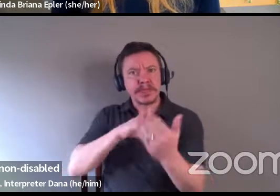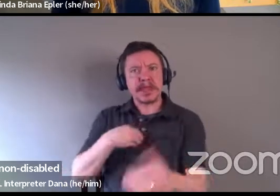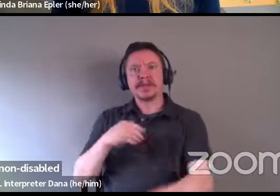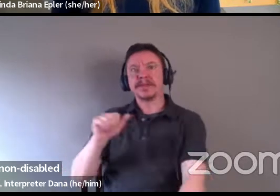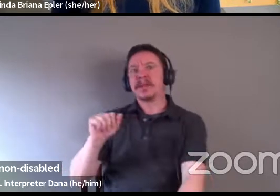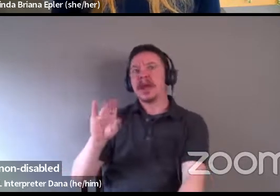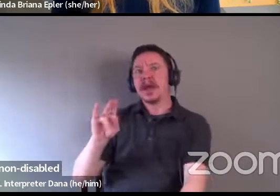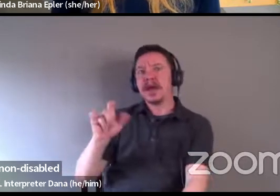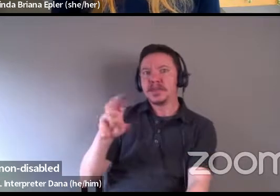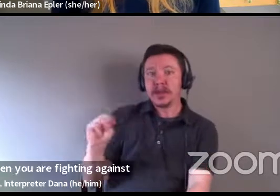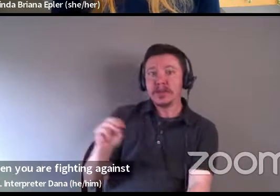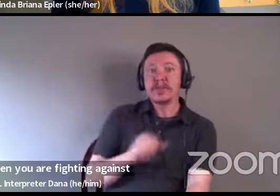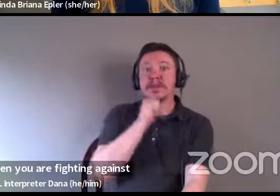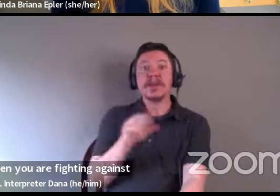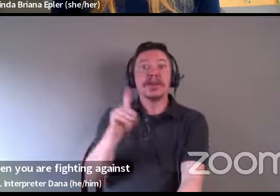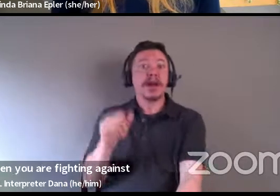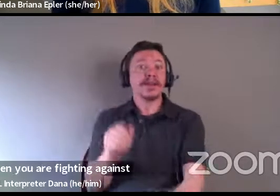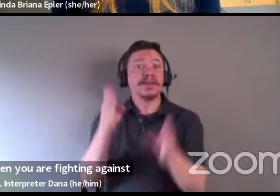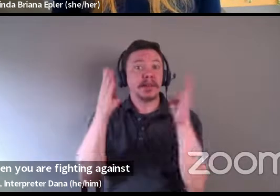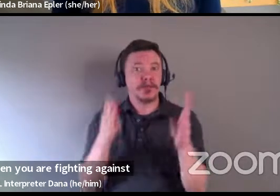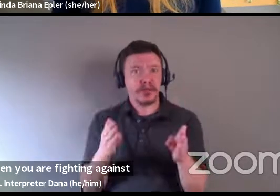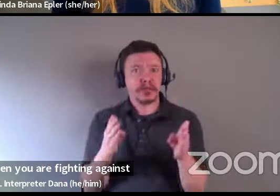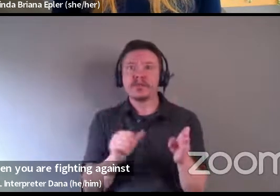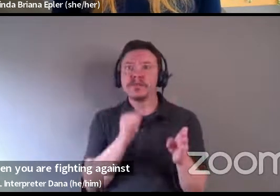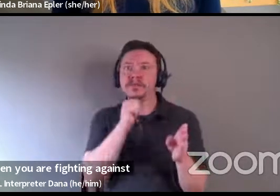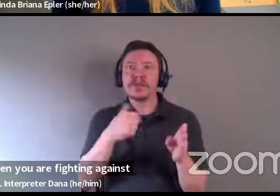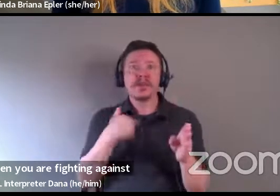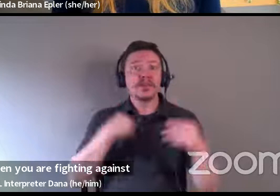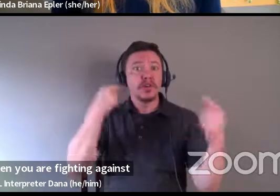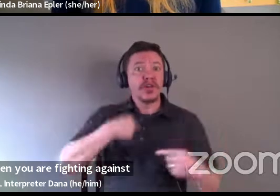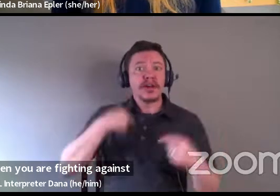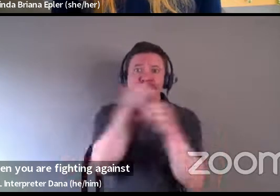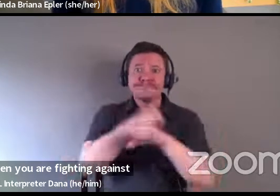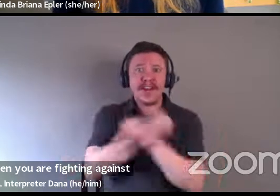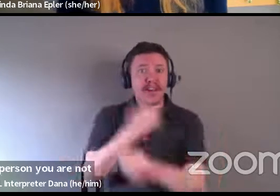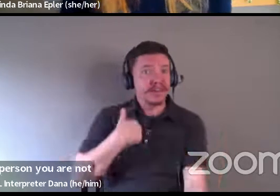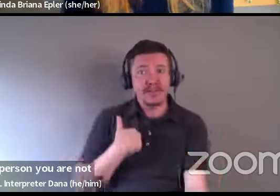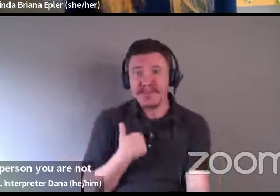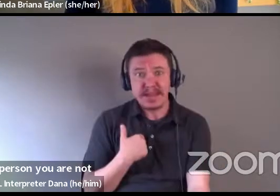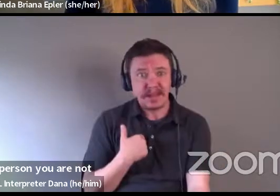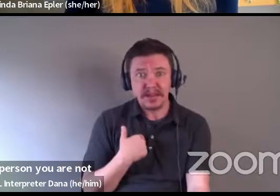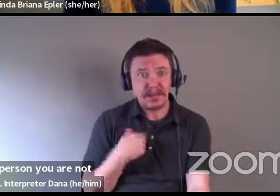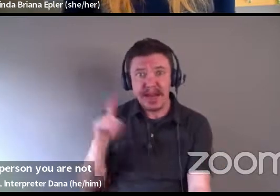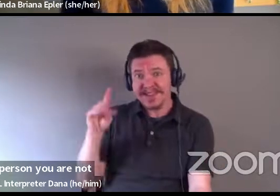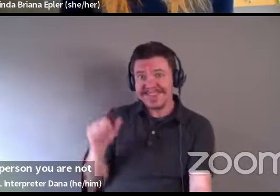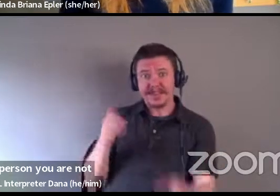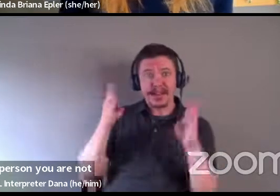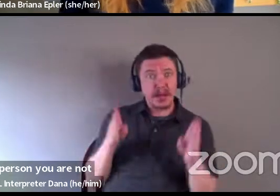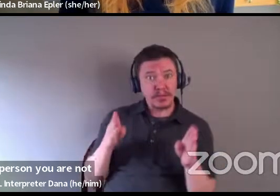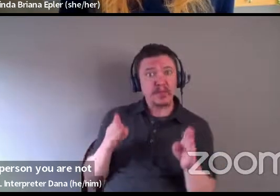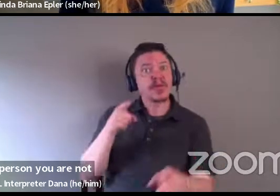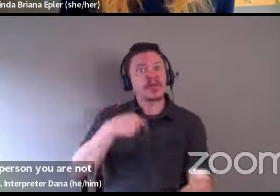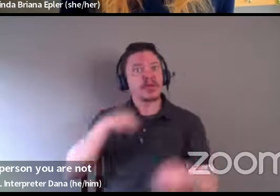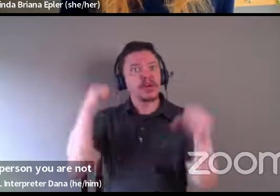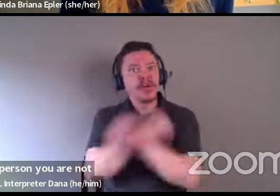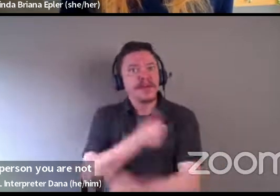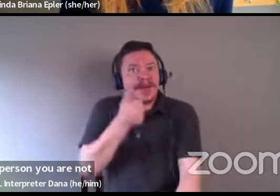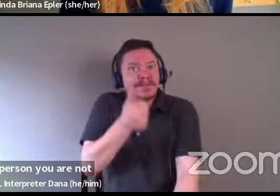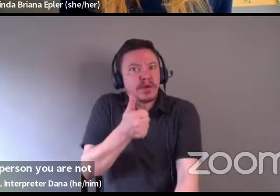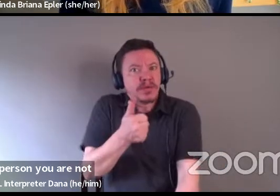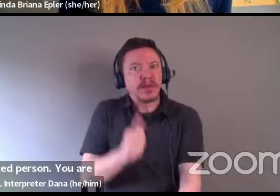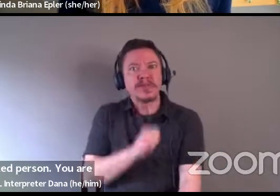non-disabled person, you're not fighting for me as a disabled person, you are fighting for